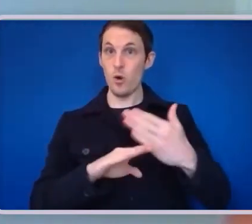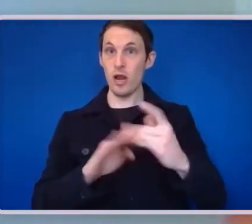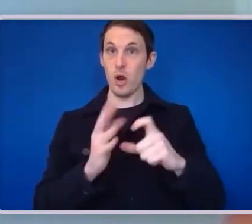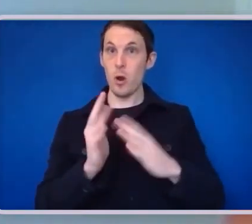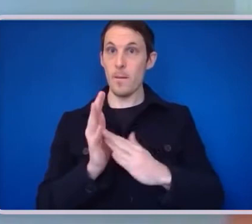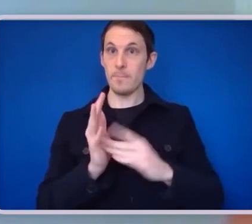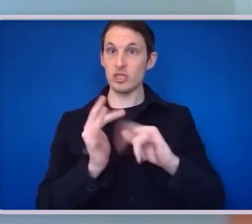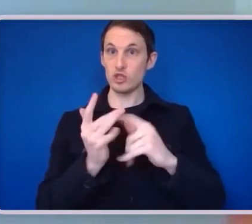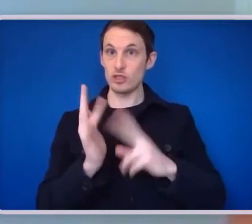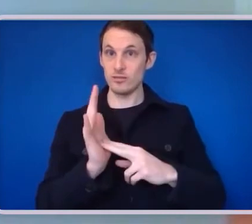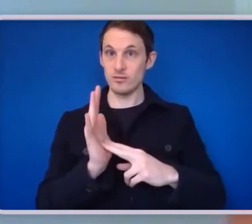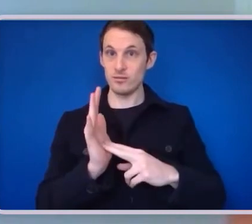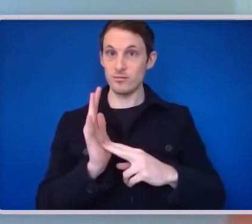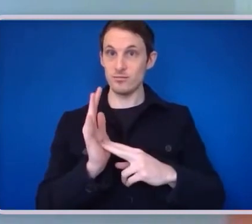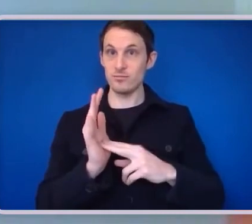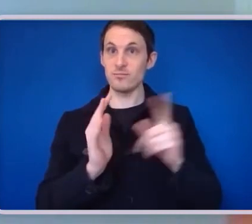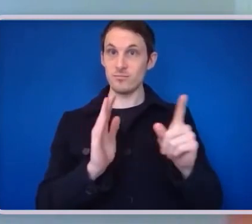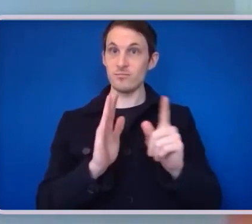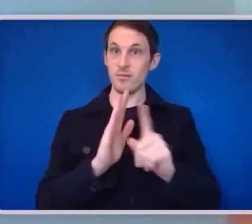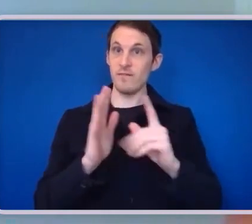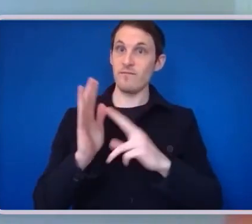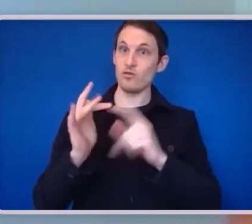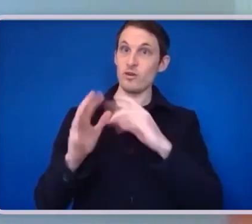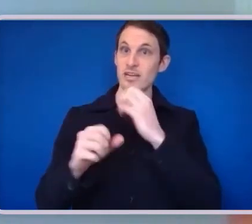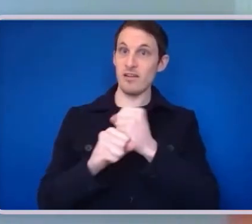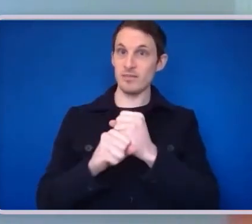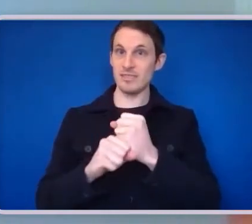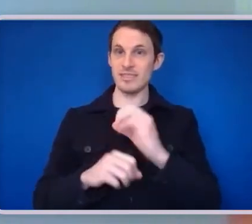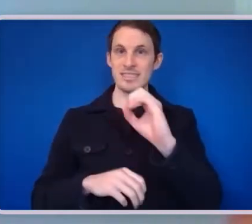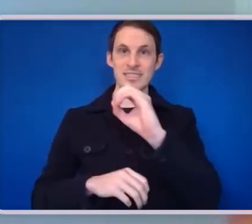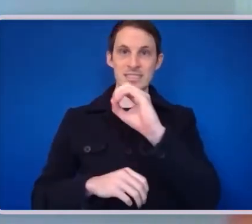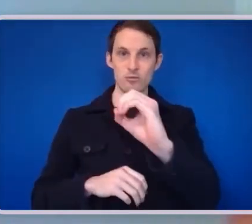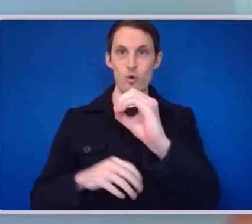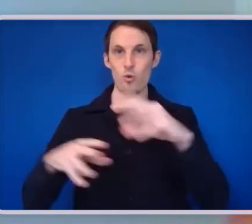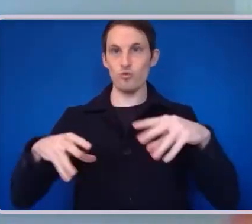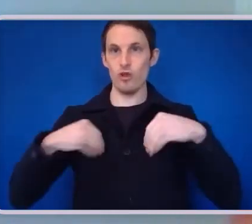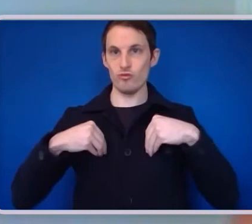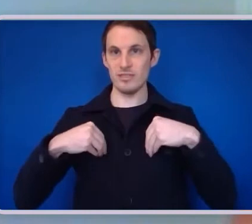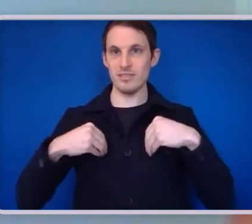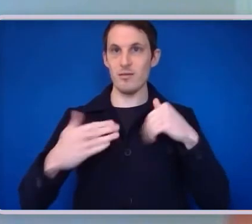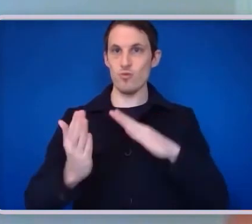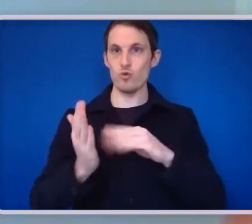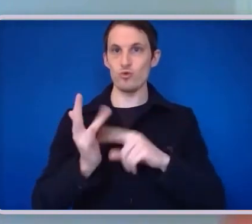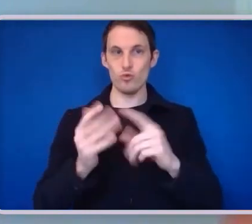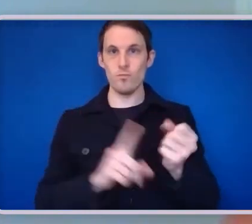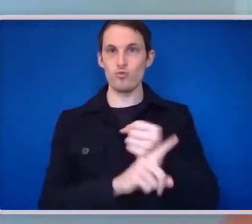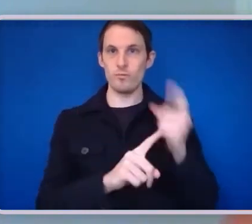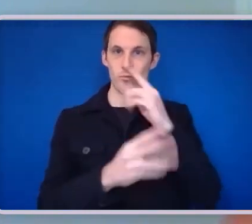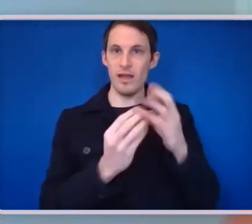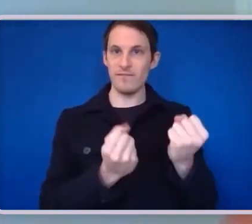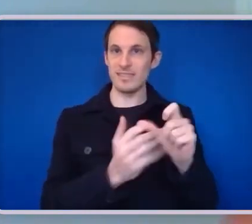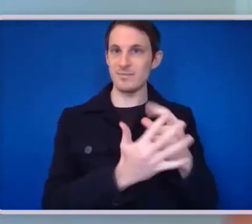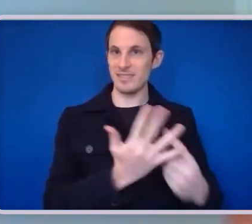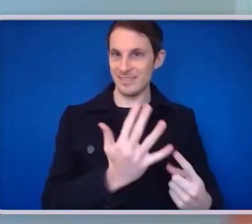of the Victorian Government's zero-tolerance approach to the abuse of people with disability. It opened